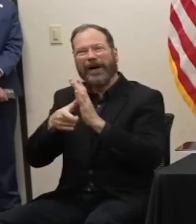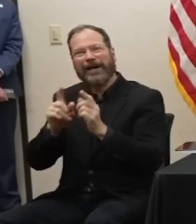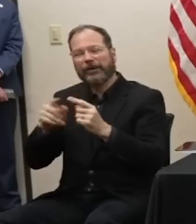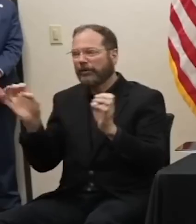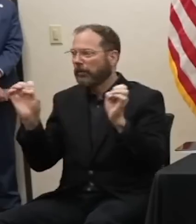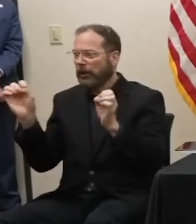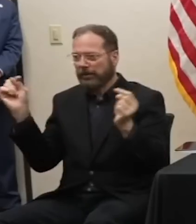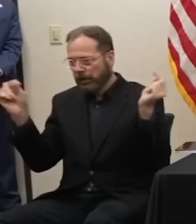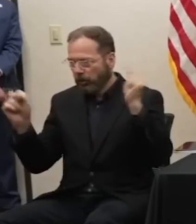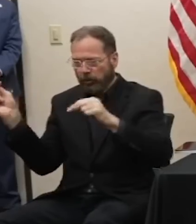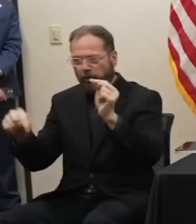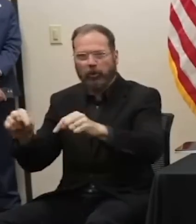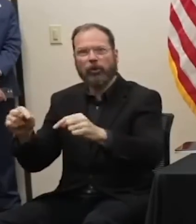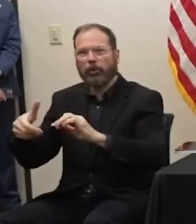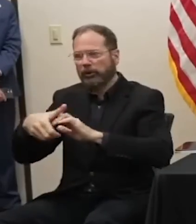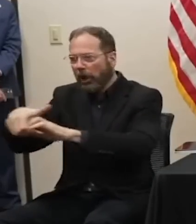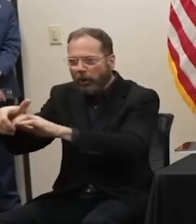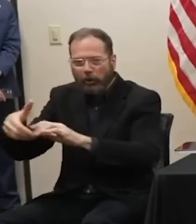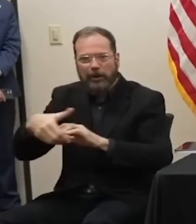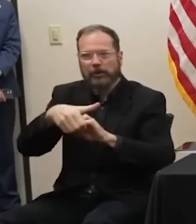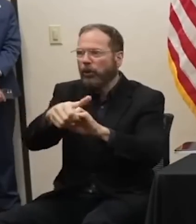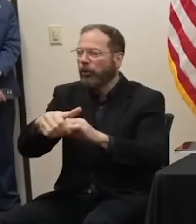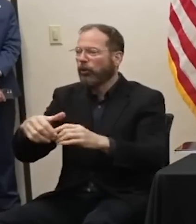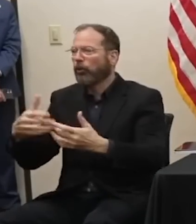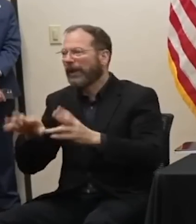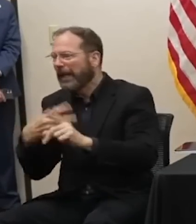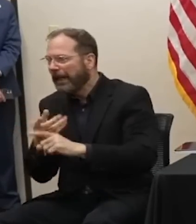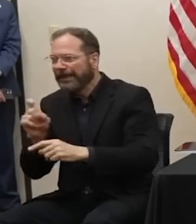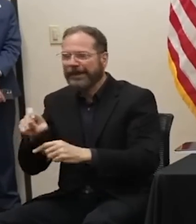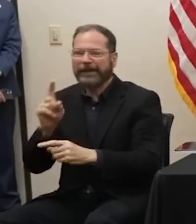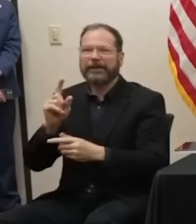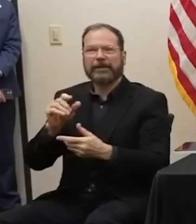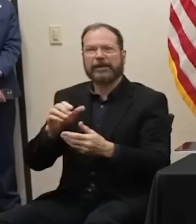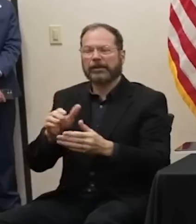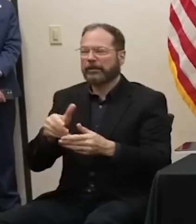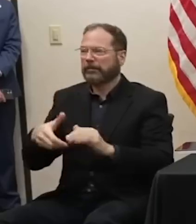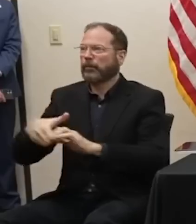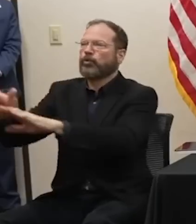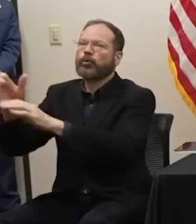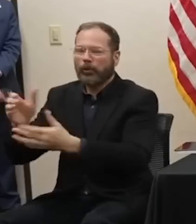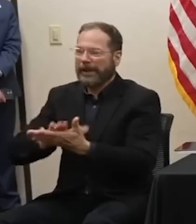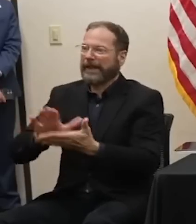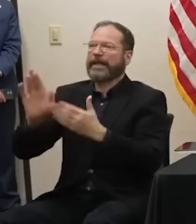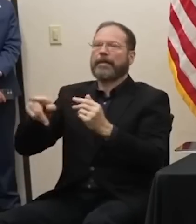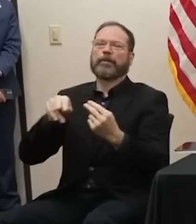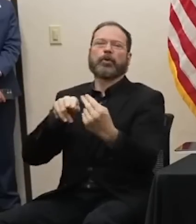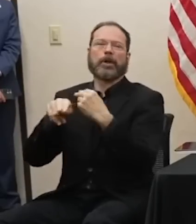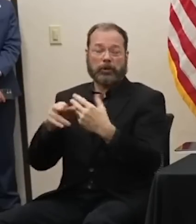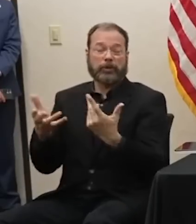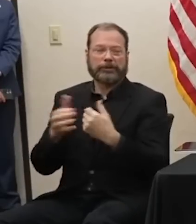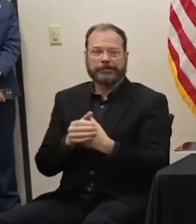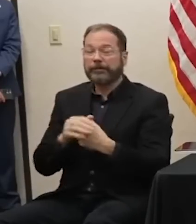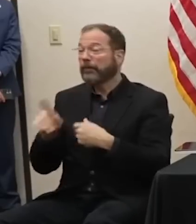take a while to get emergency tow truck operators of the size needed to get out there and to remove those vehicles and